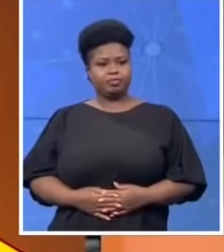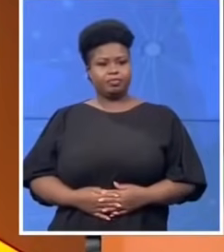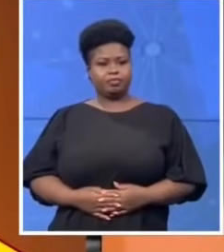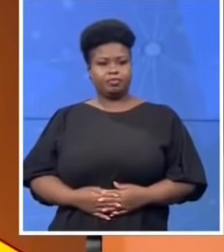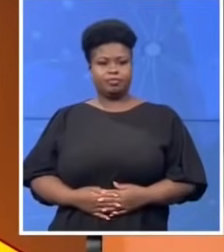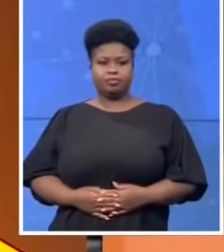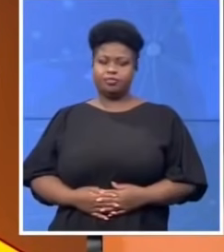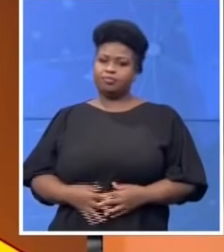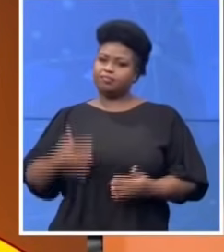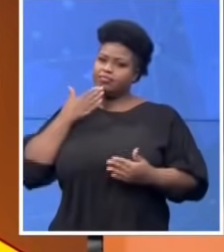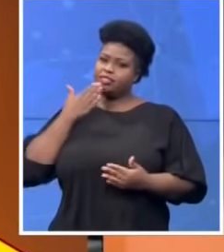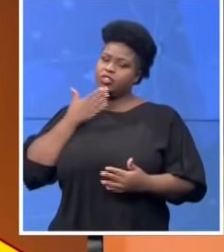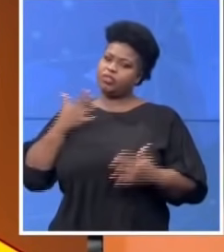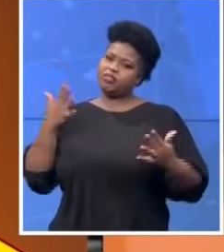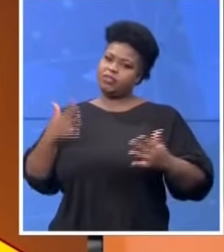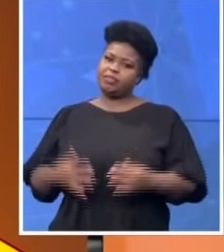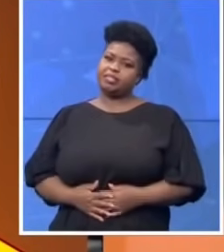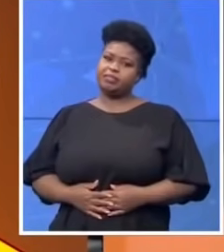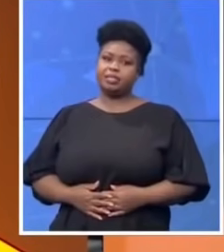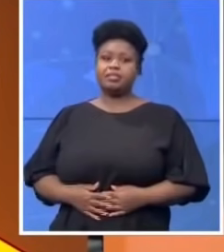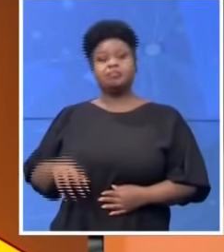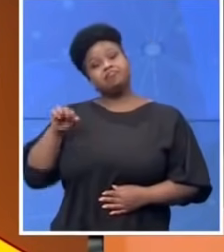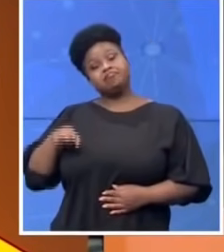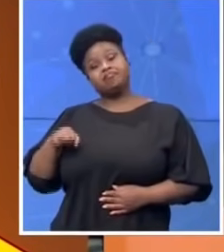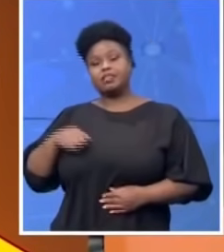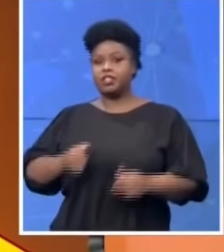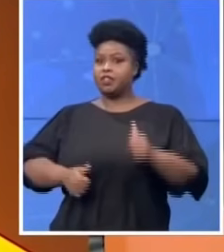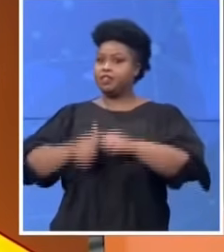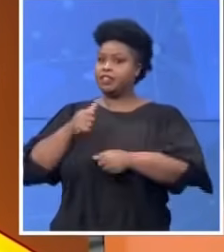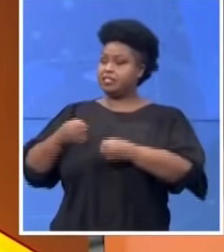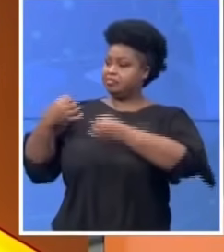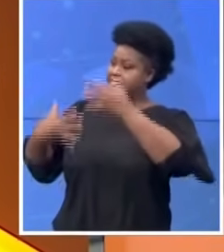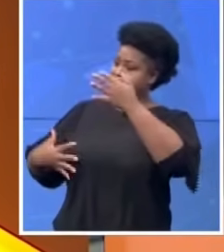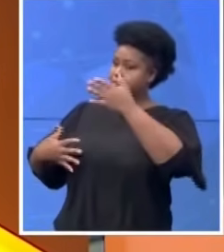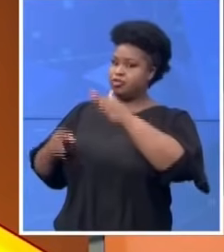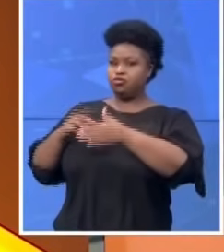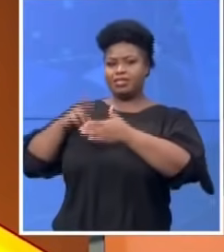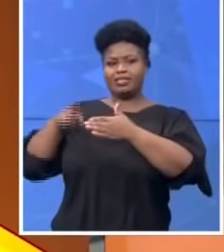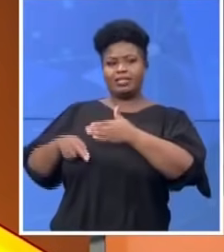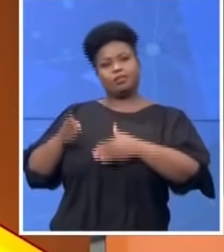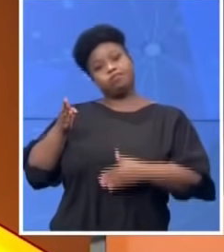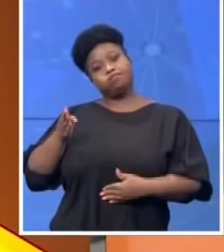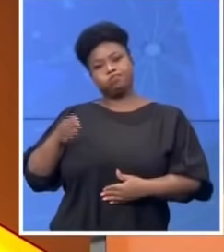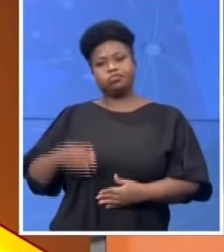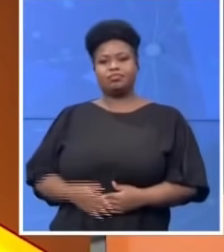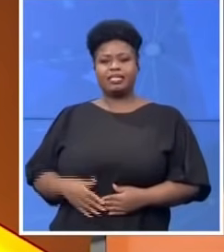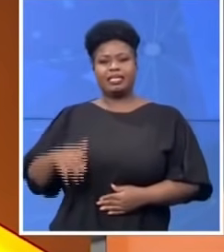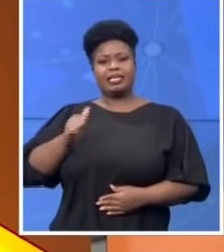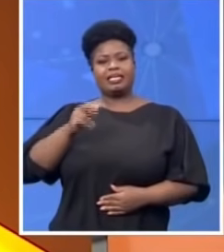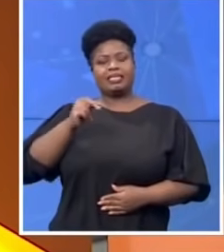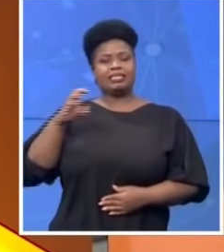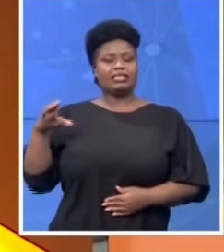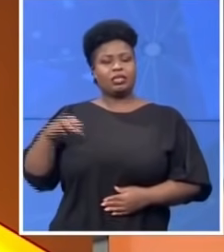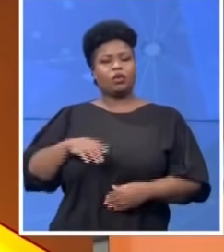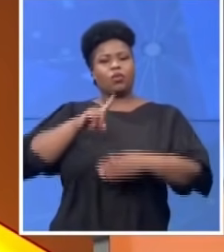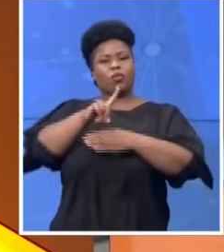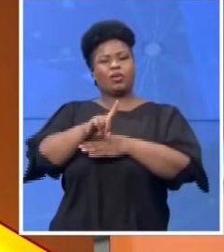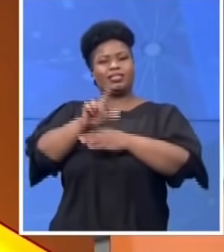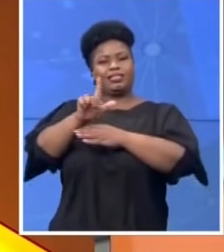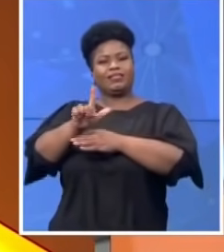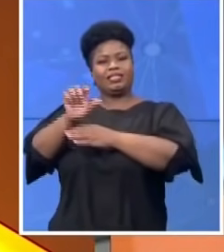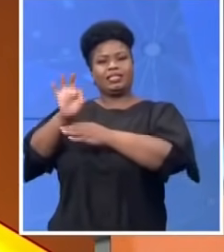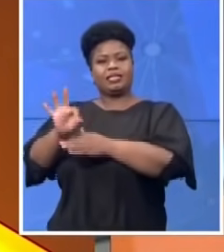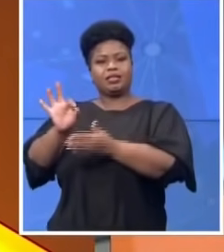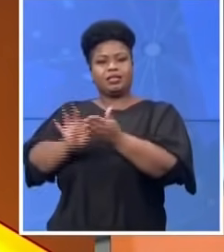The first results are coming out, and the ANC winning 173 votes there. Freedom Front Plus, the next